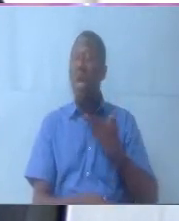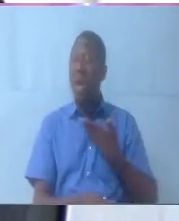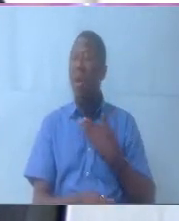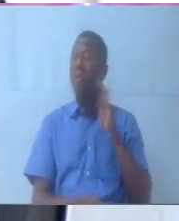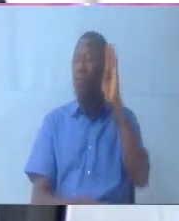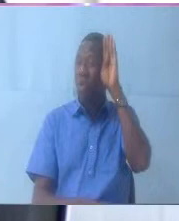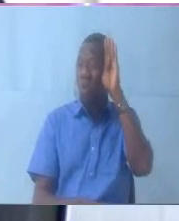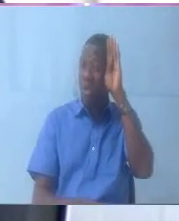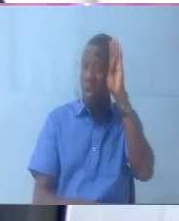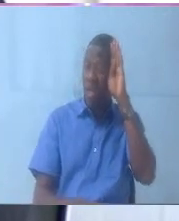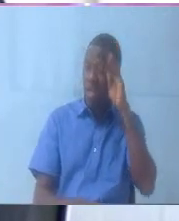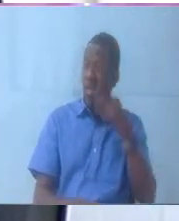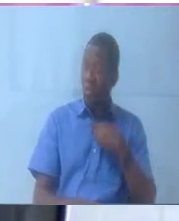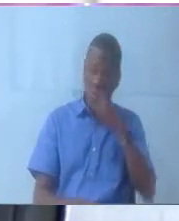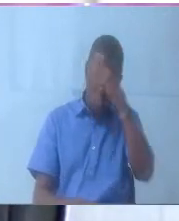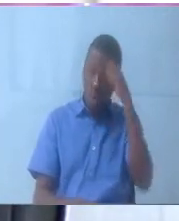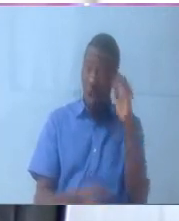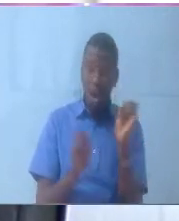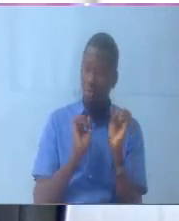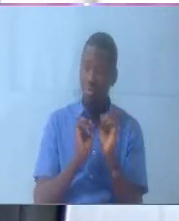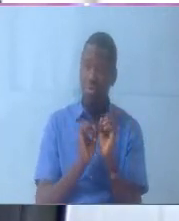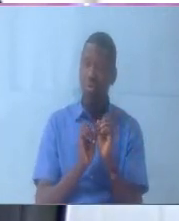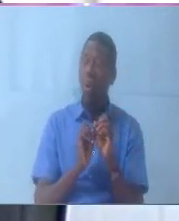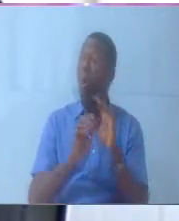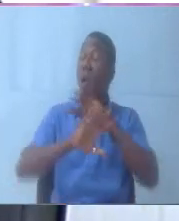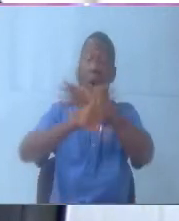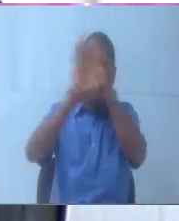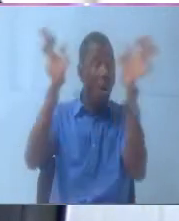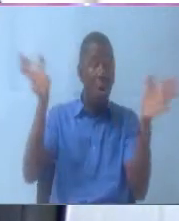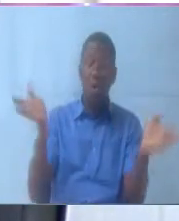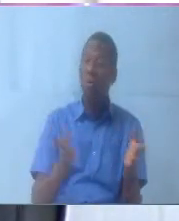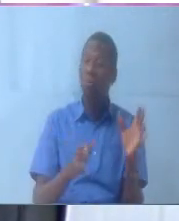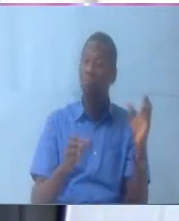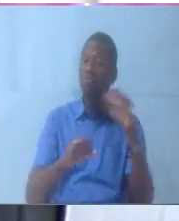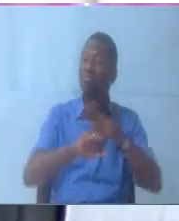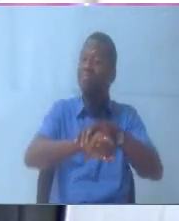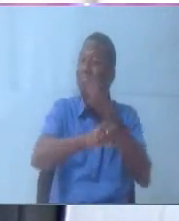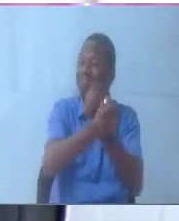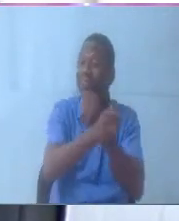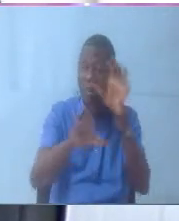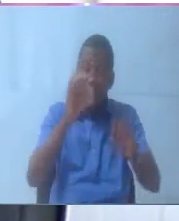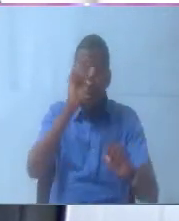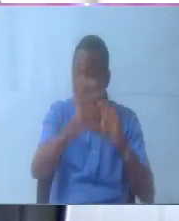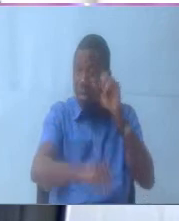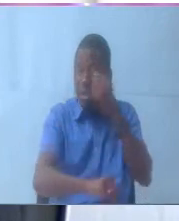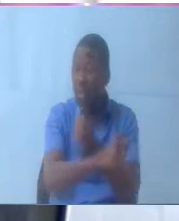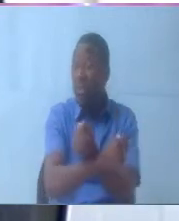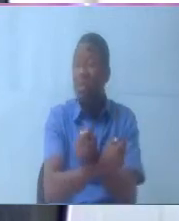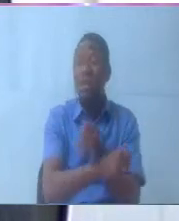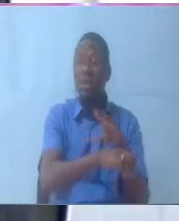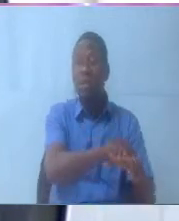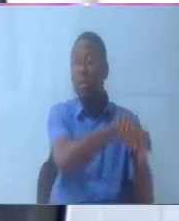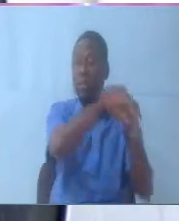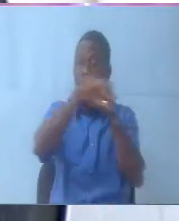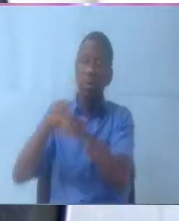tumo. duties, Imantara do ko la fang. we are all arrested, Itata ulu be muta. taken to Banjul police station. Ye samba banyulu ndim police kor Into